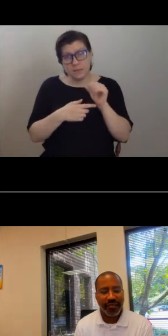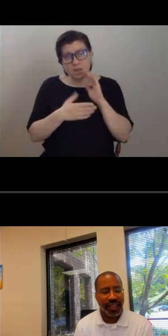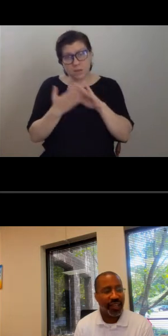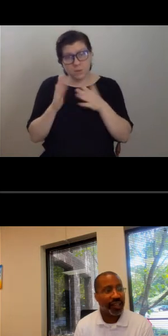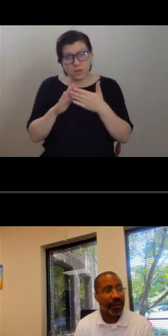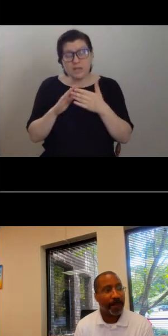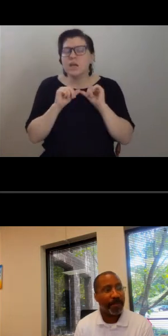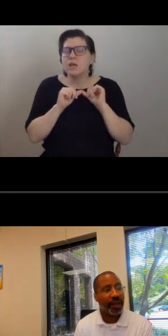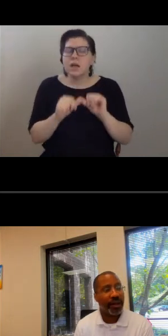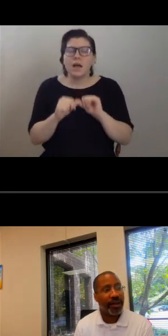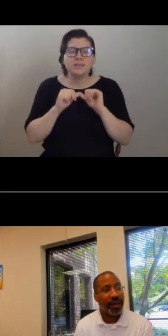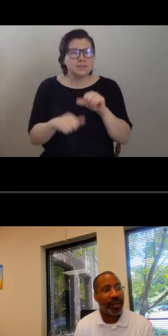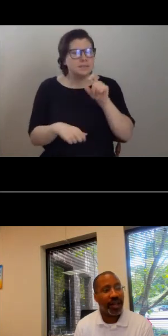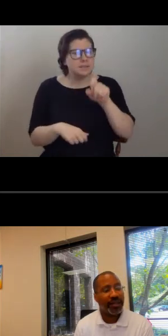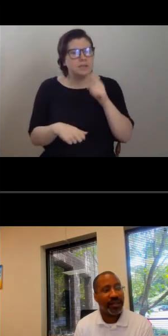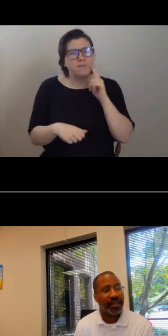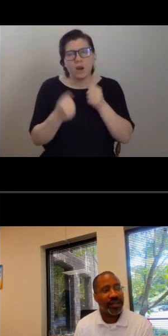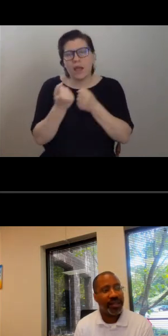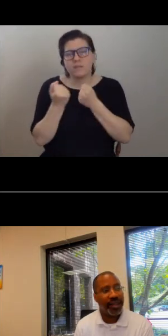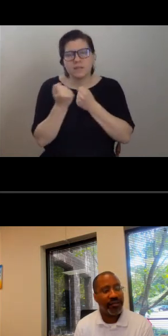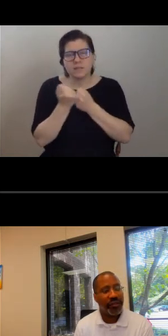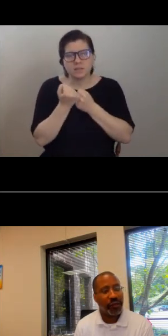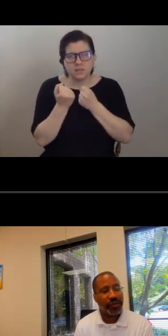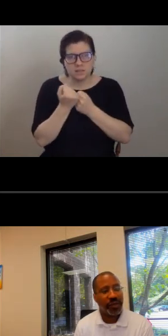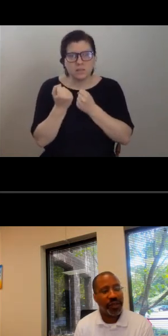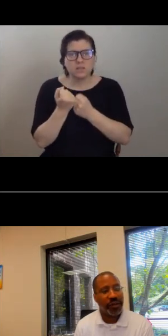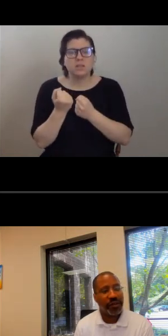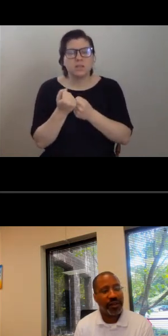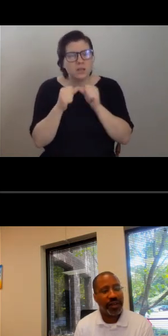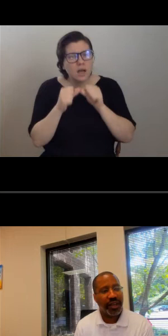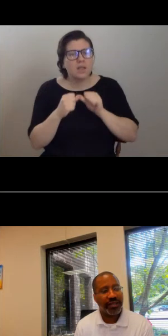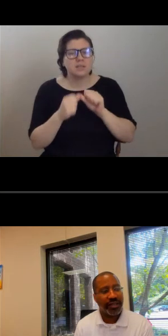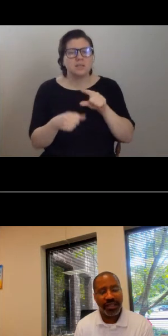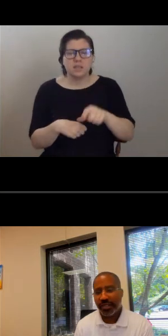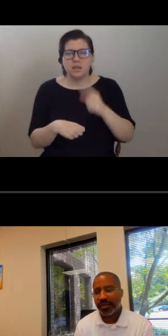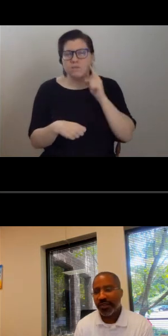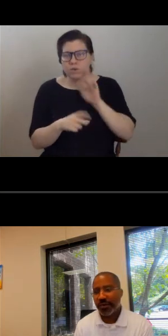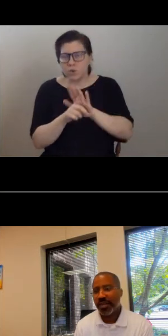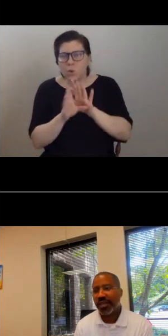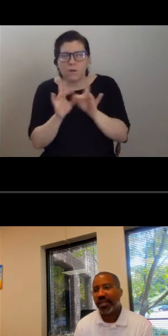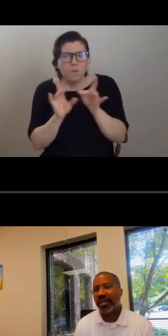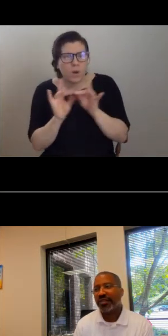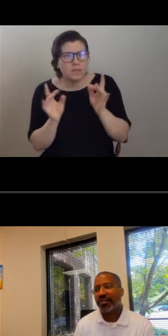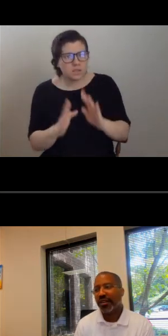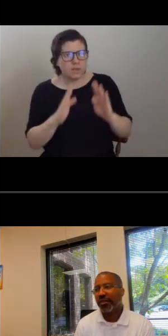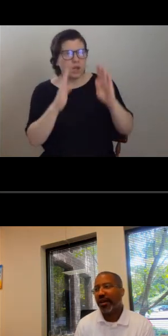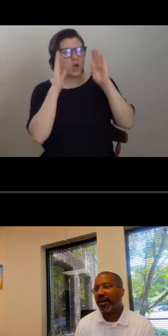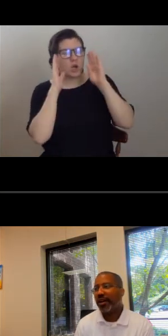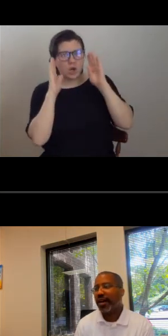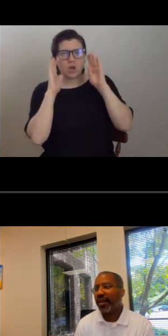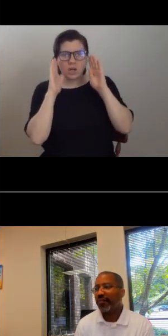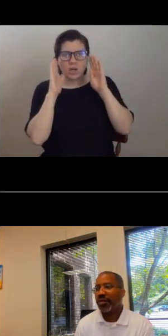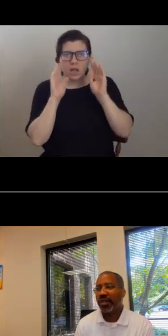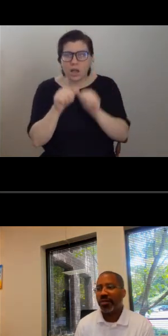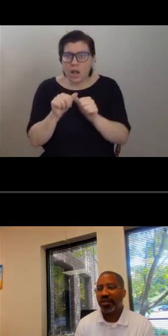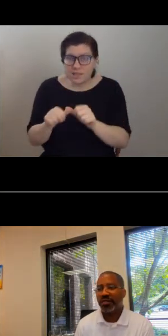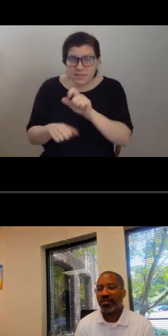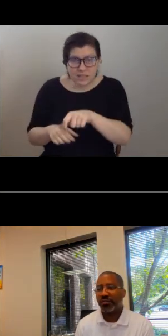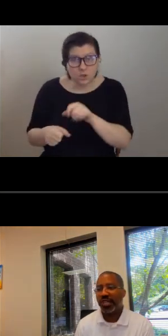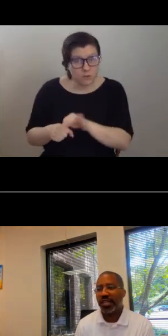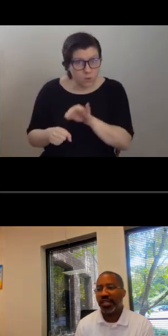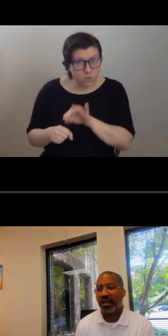need to advocate, a constant need to have your voice be heard, a constant need to vote. So I have put